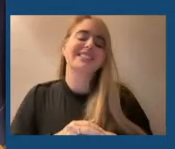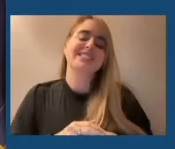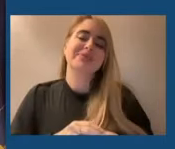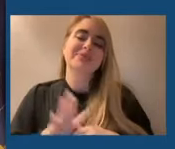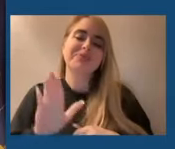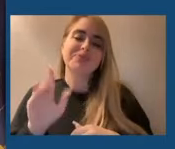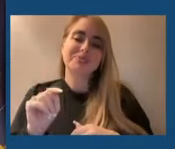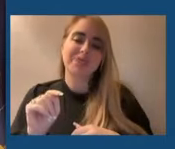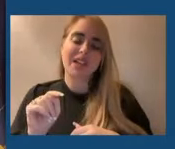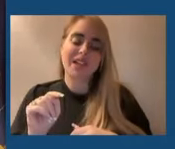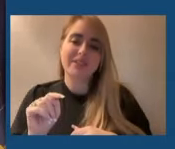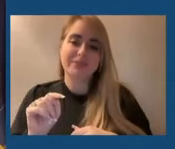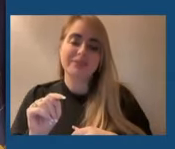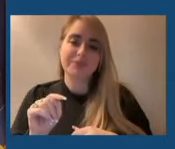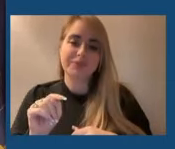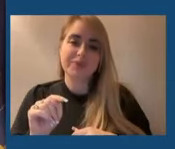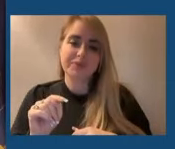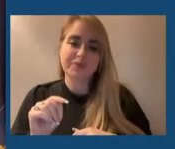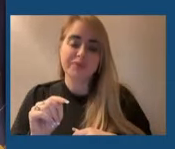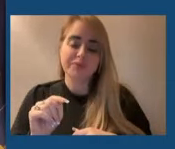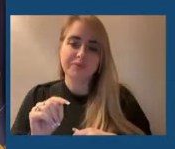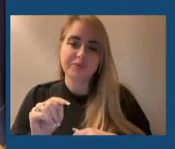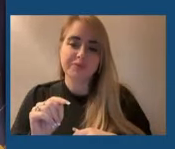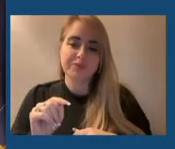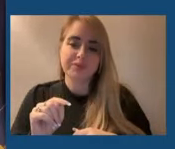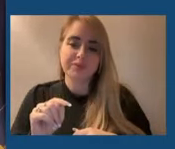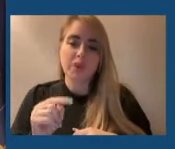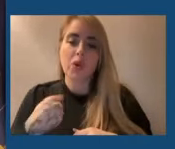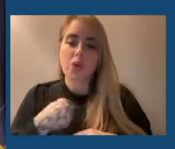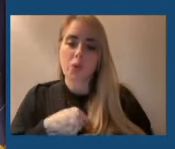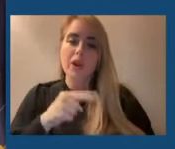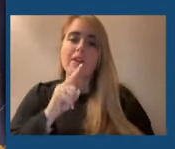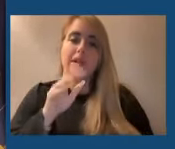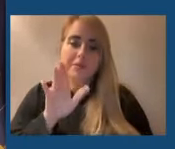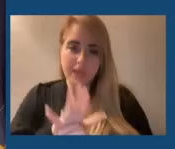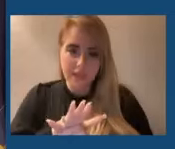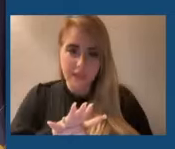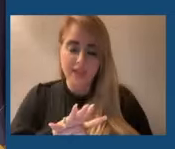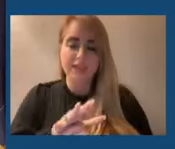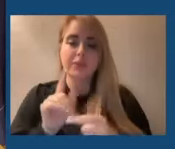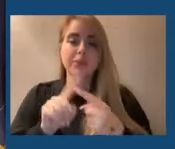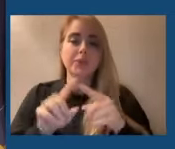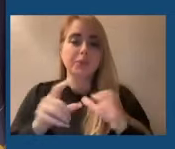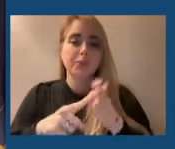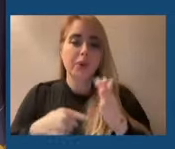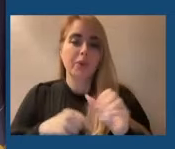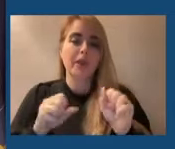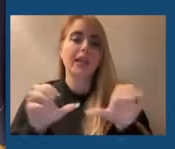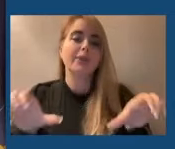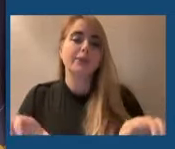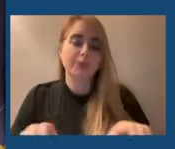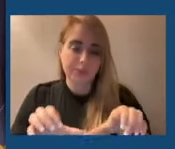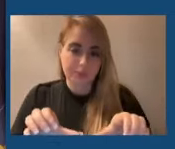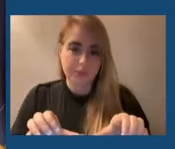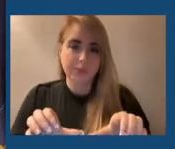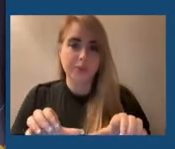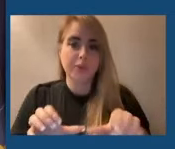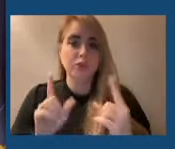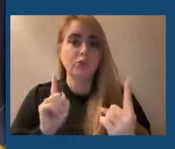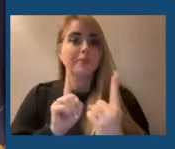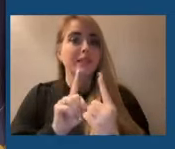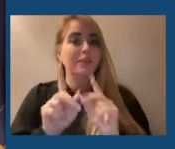But to a person, we are committed to do what we can to meet people where they